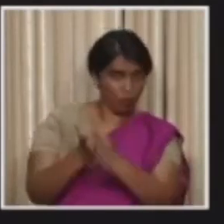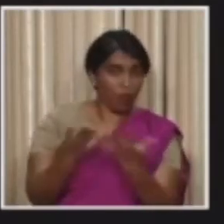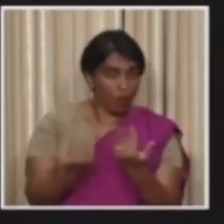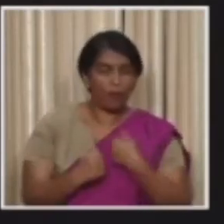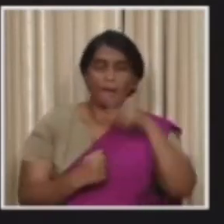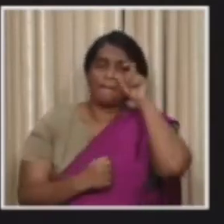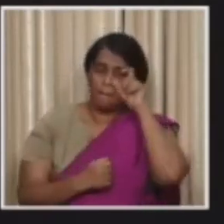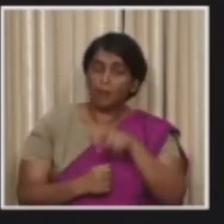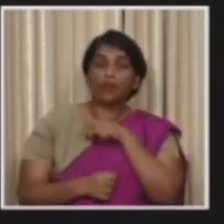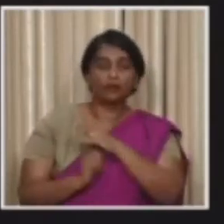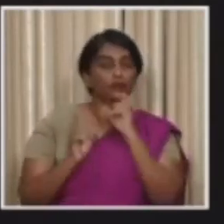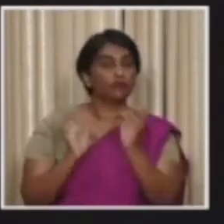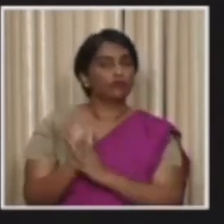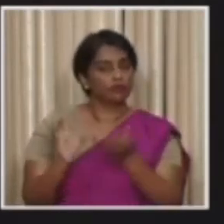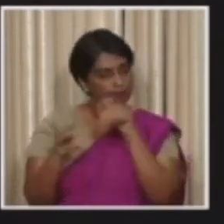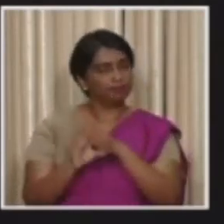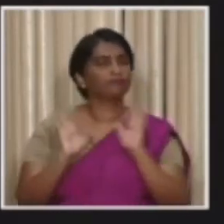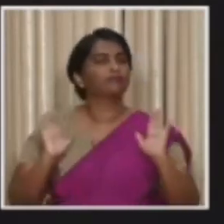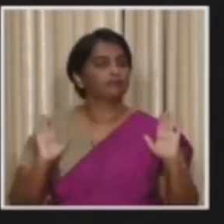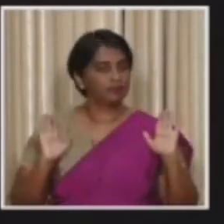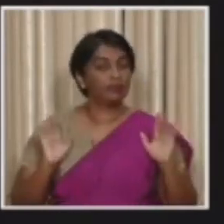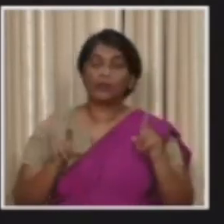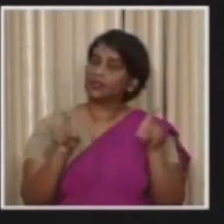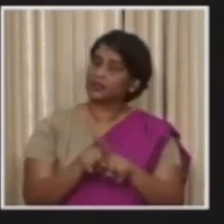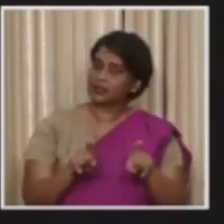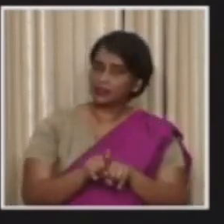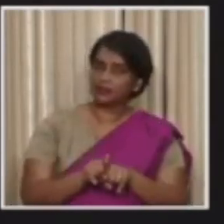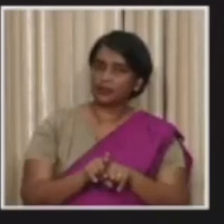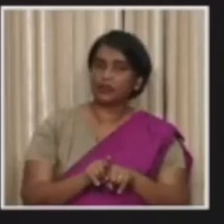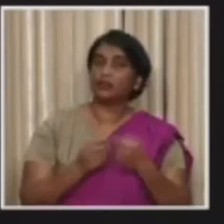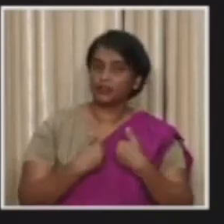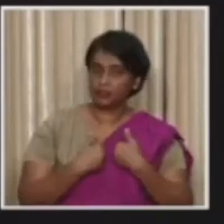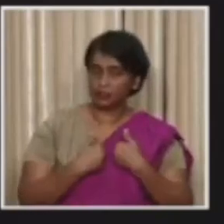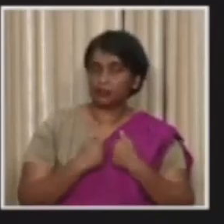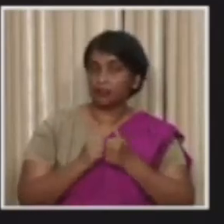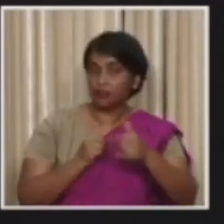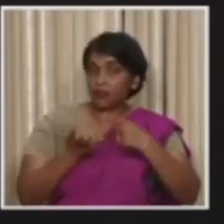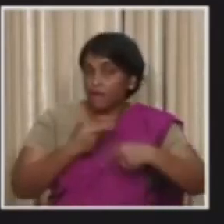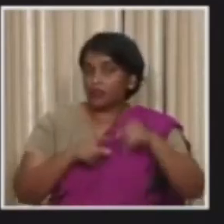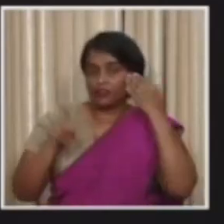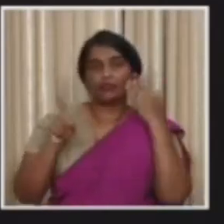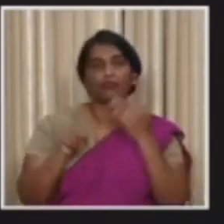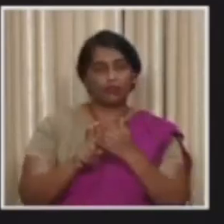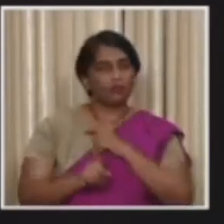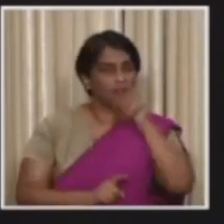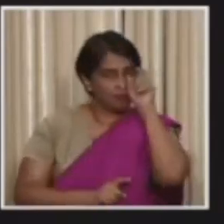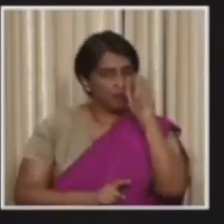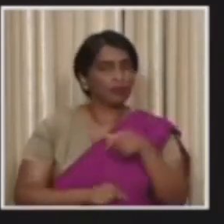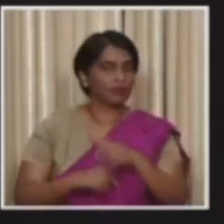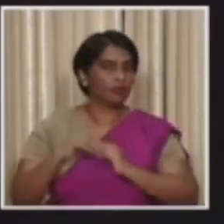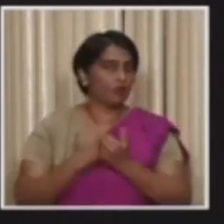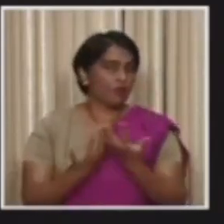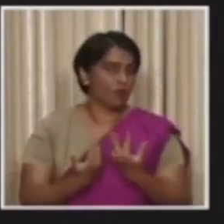And of course, upgrade the benchmark. That's what I was telling. When the Hong Kong introduced these